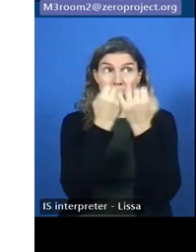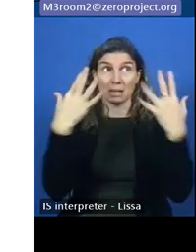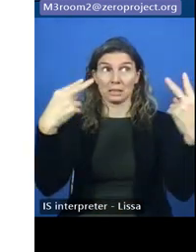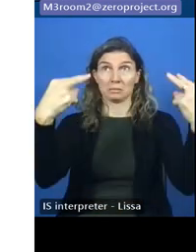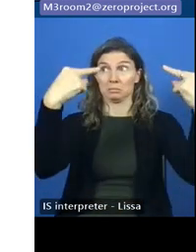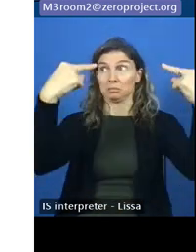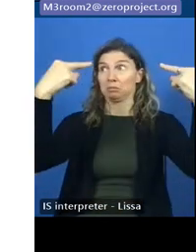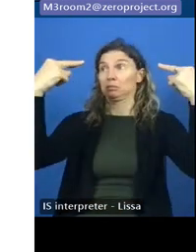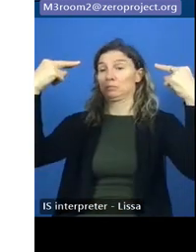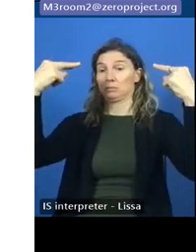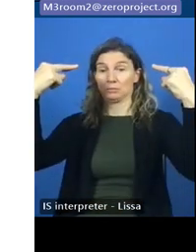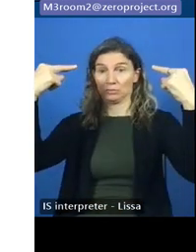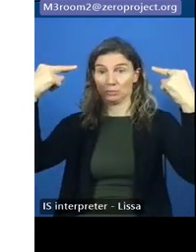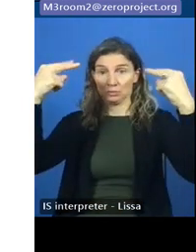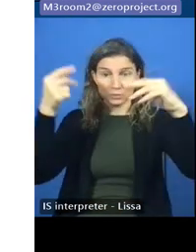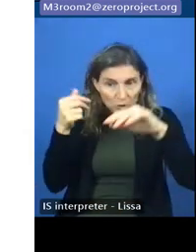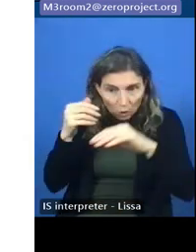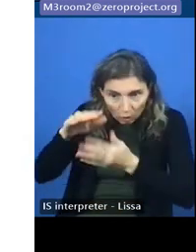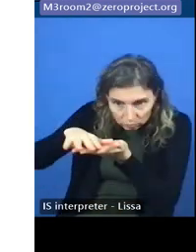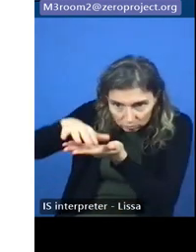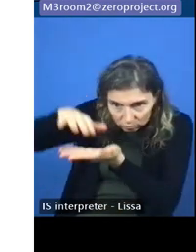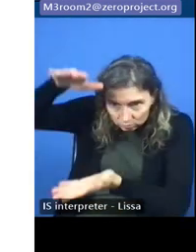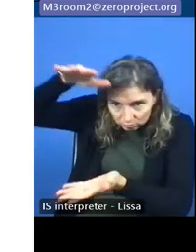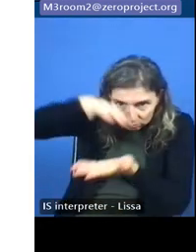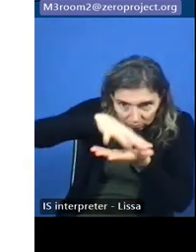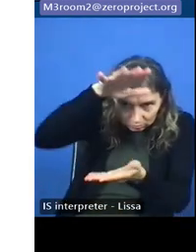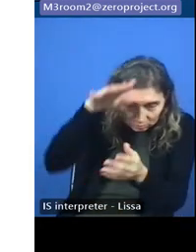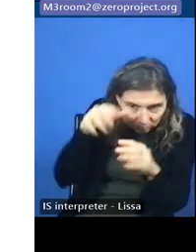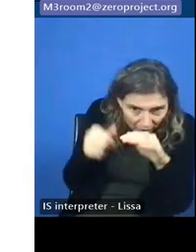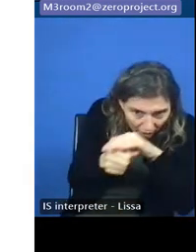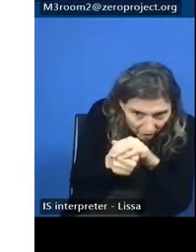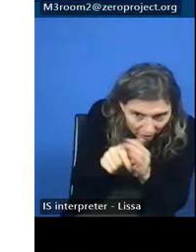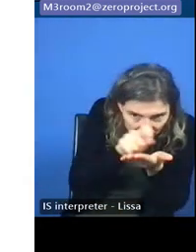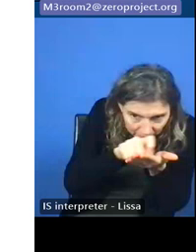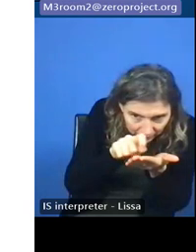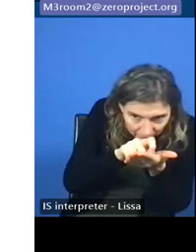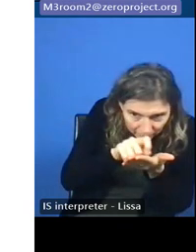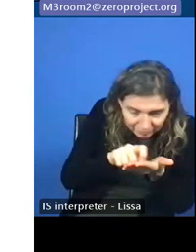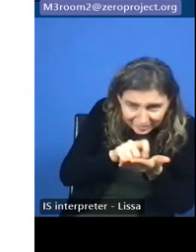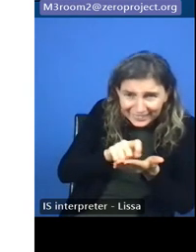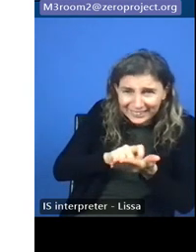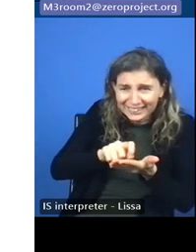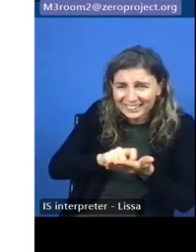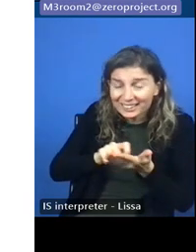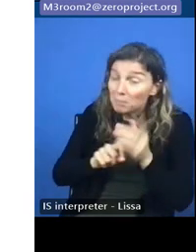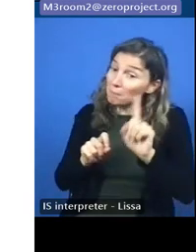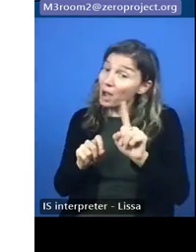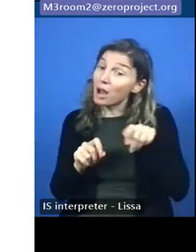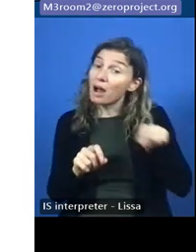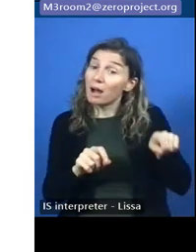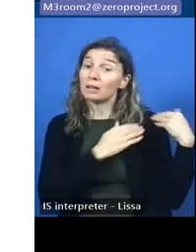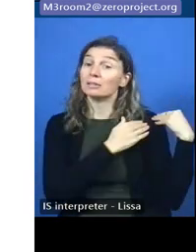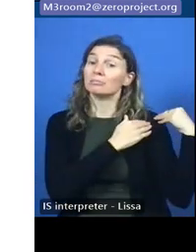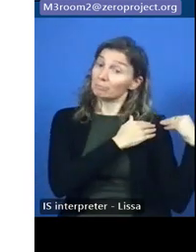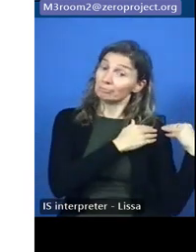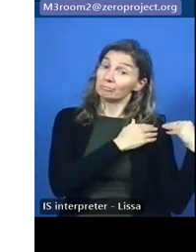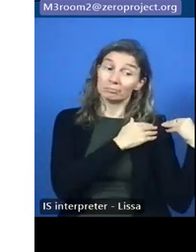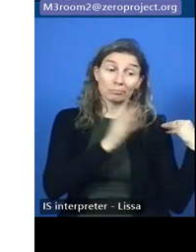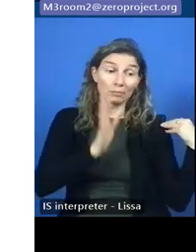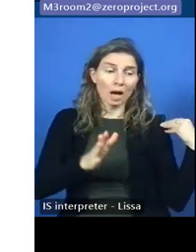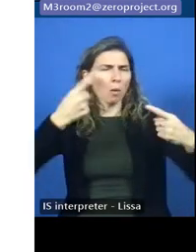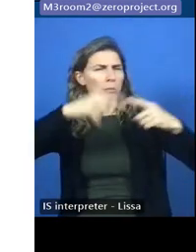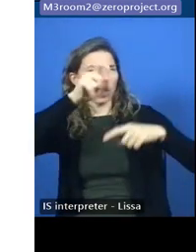he's hiding behind stacks of papers, writing his report. But he's accountable, right? To politicians,